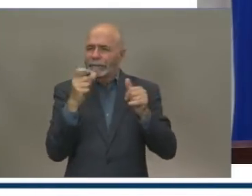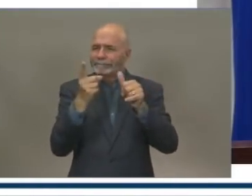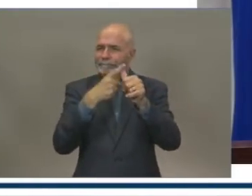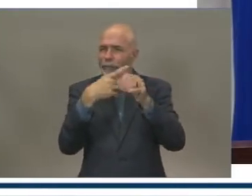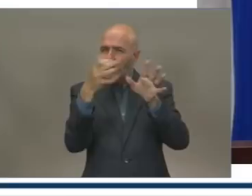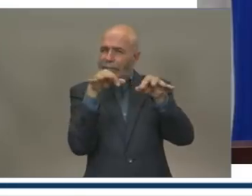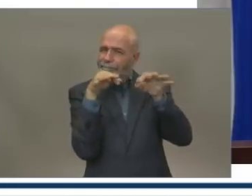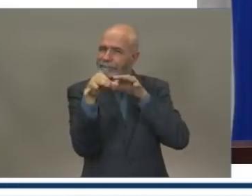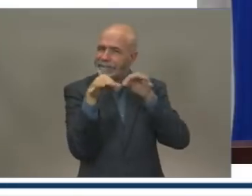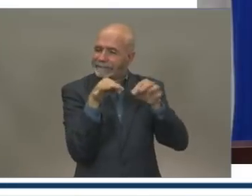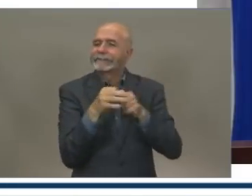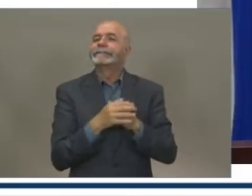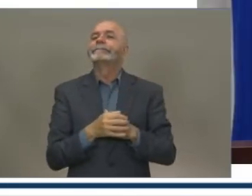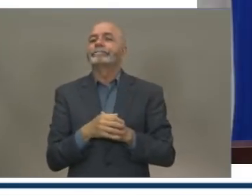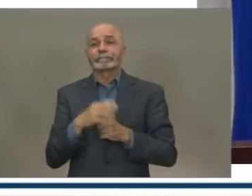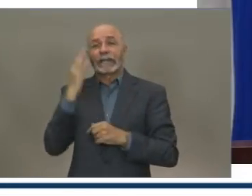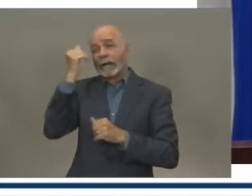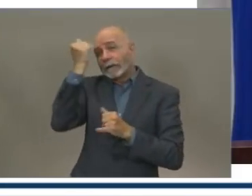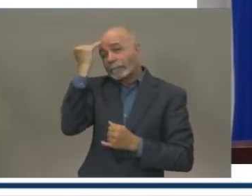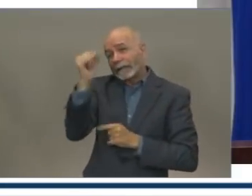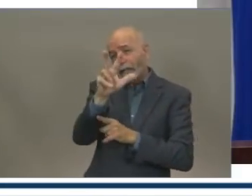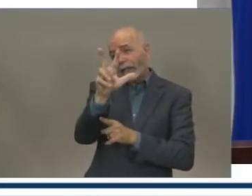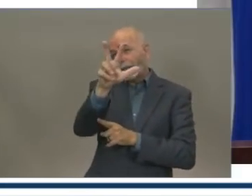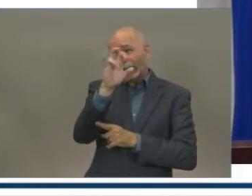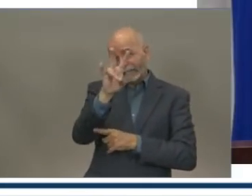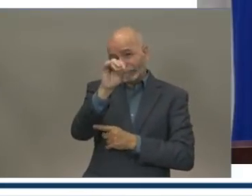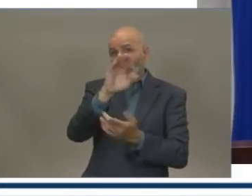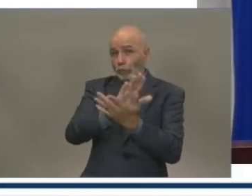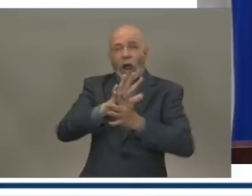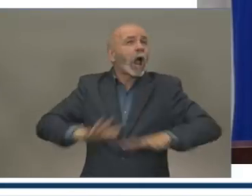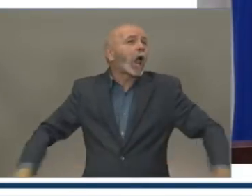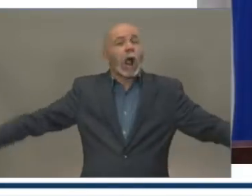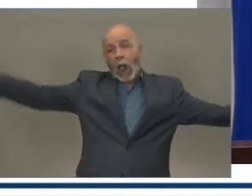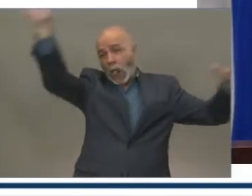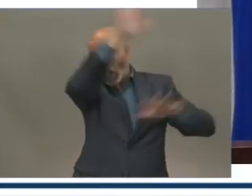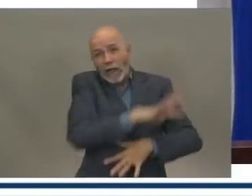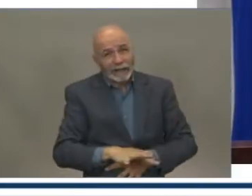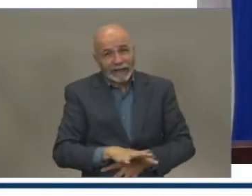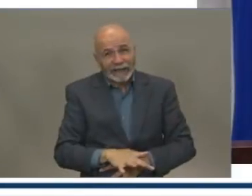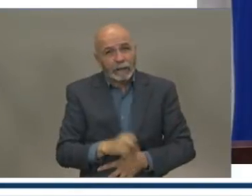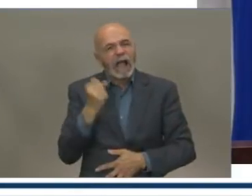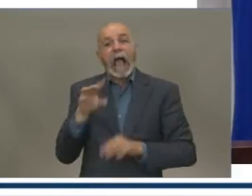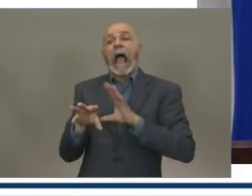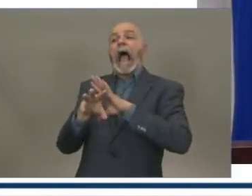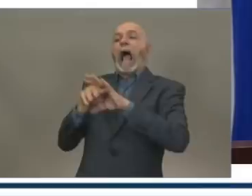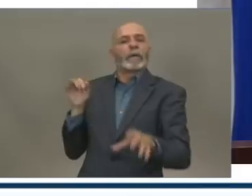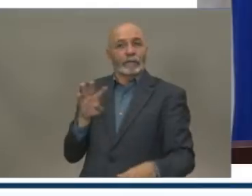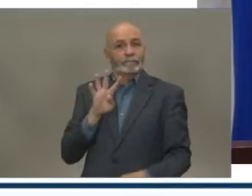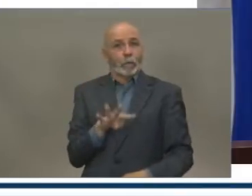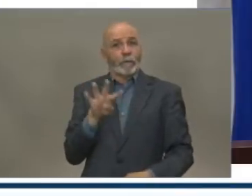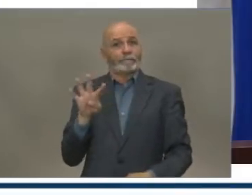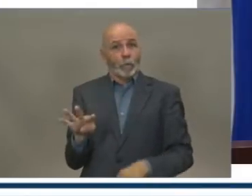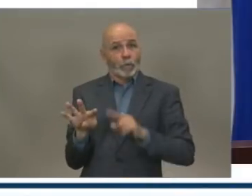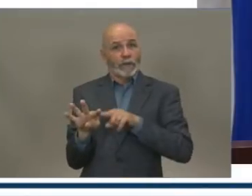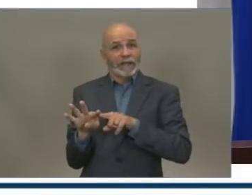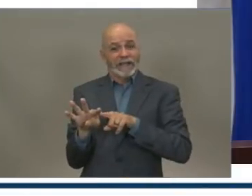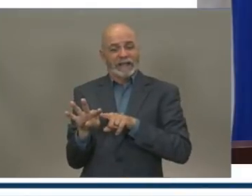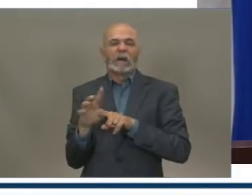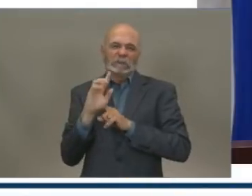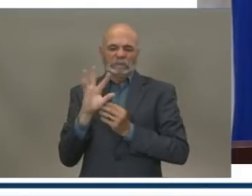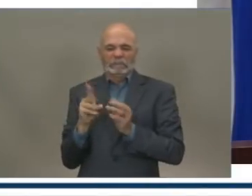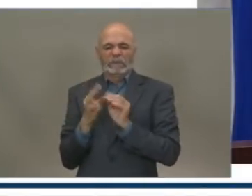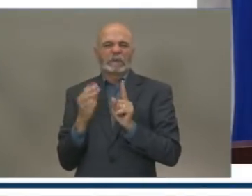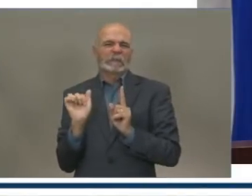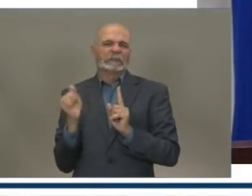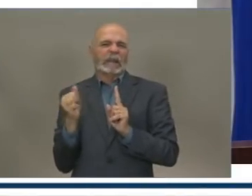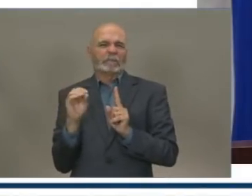the 370 public schools in Nova Scotia, about 44, or around 10%, have had at least one